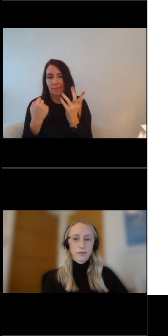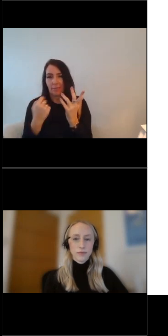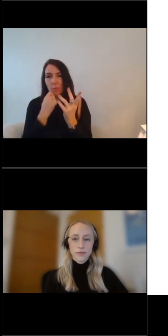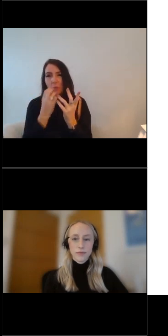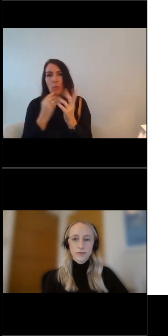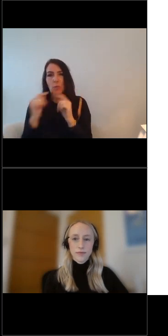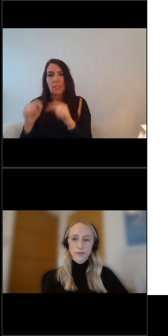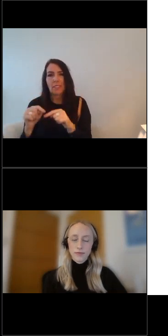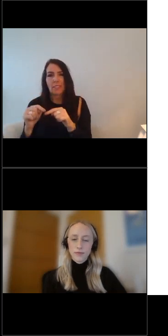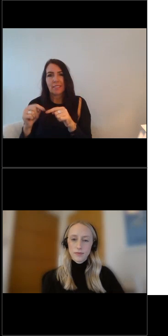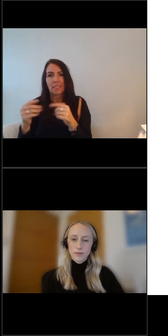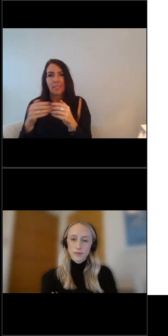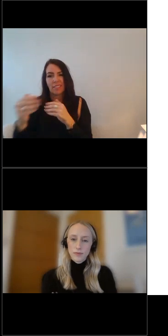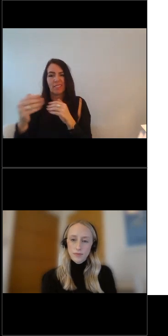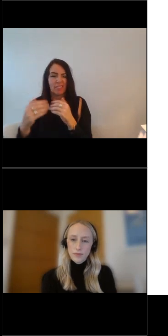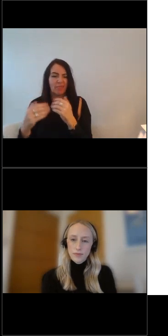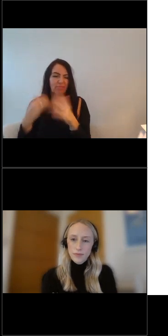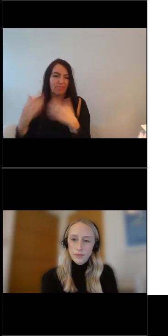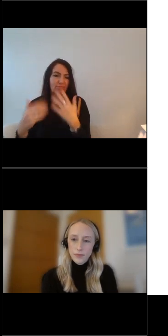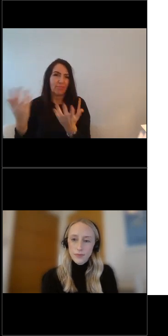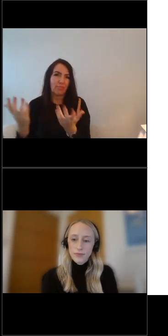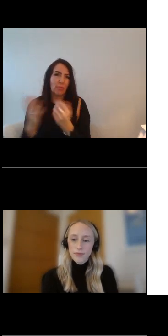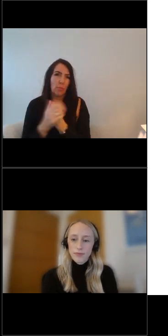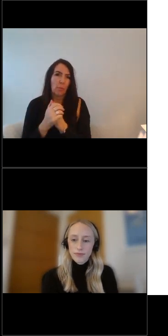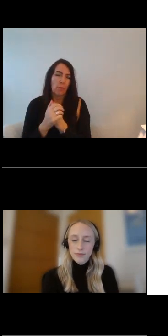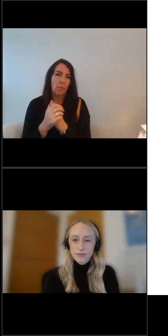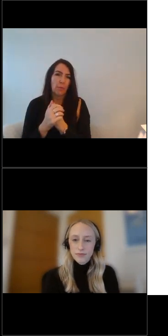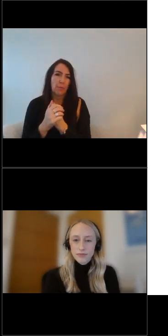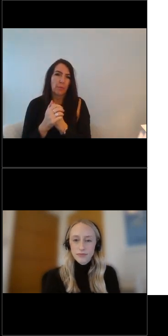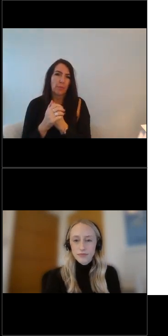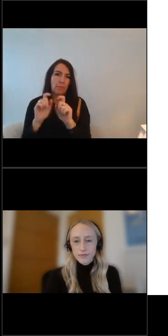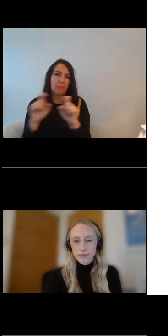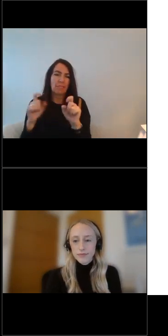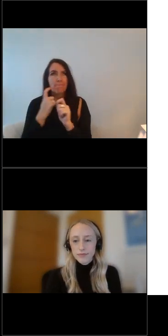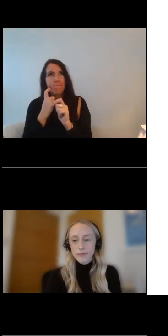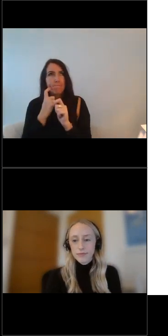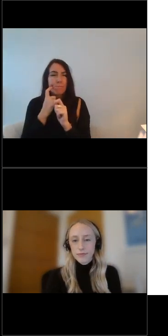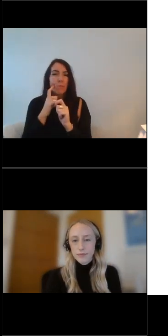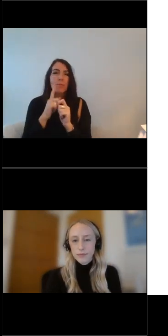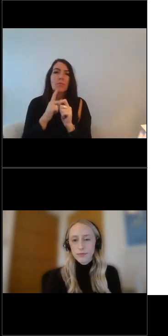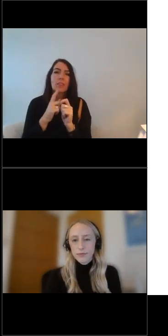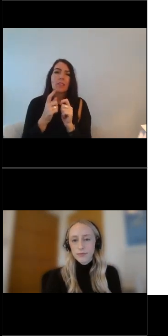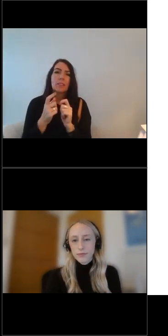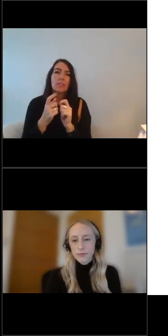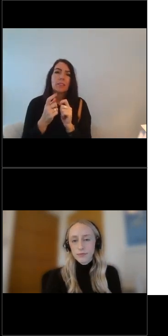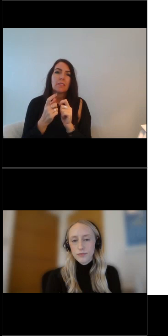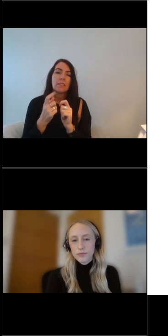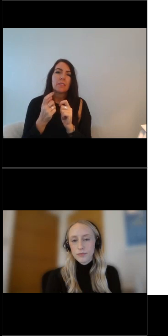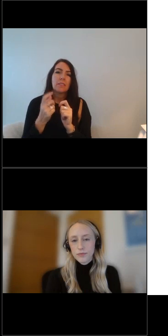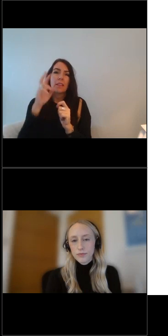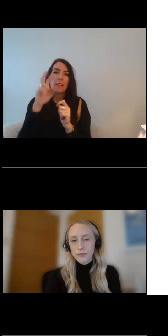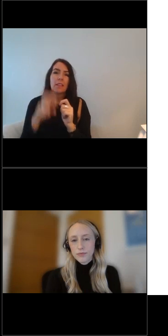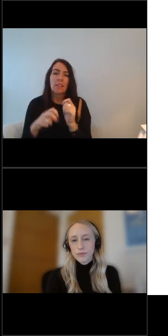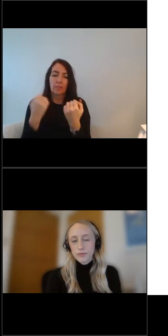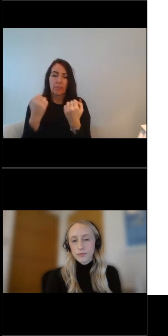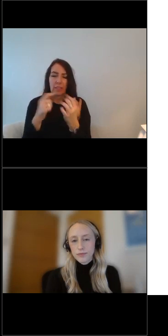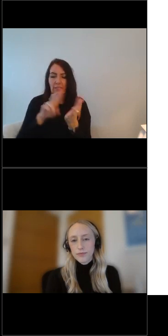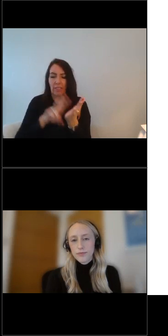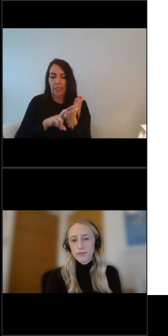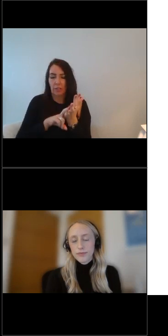that vehicle for the rest of its life. So there is that aspect of it. In terms of used electric vehicles, this is